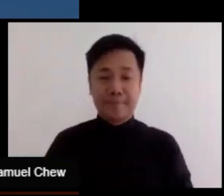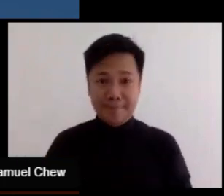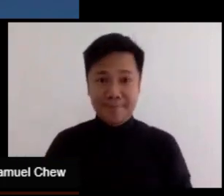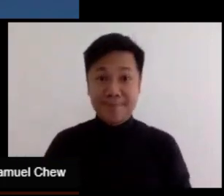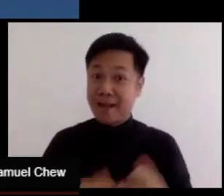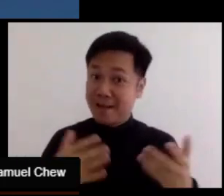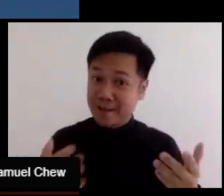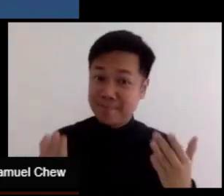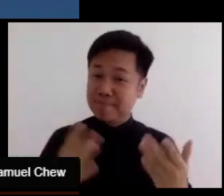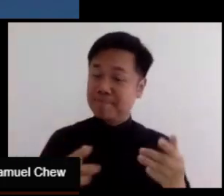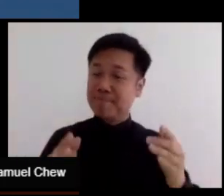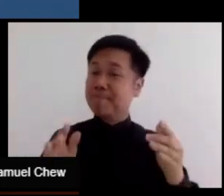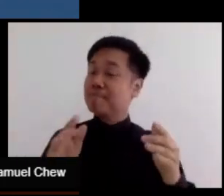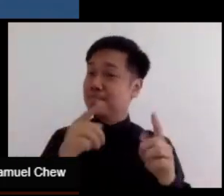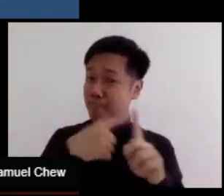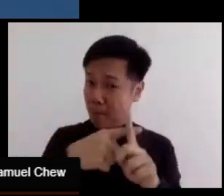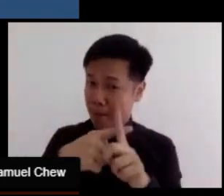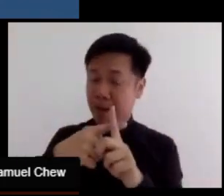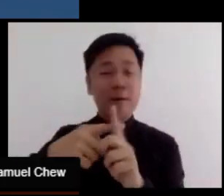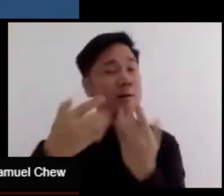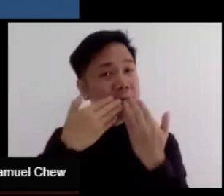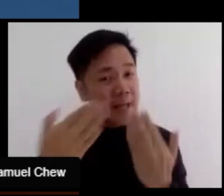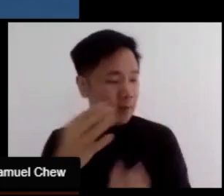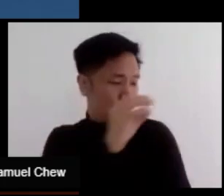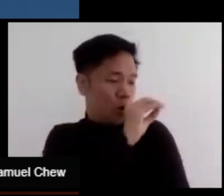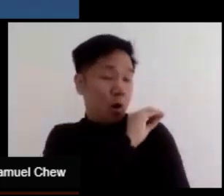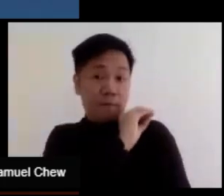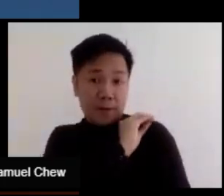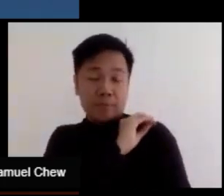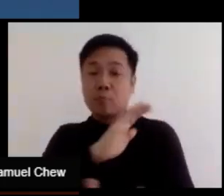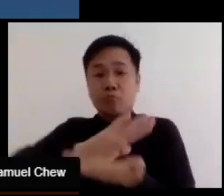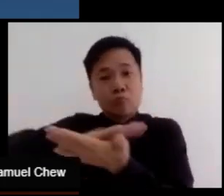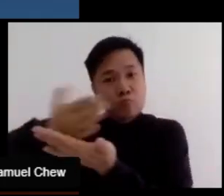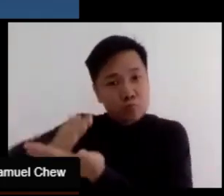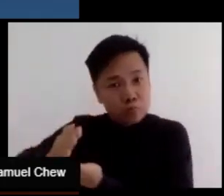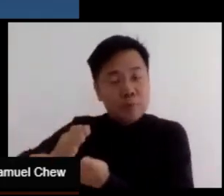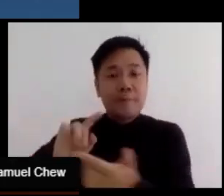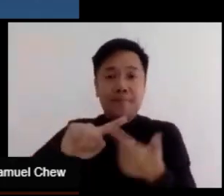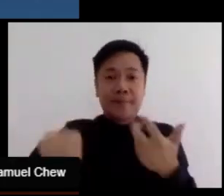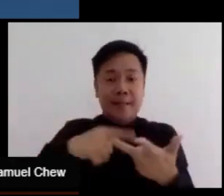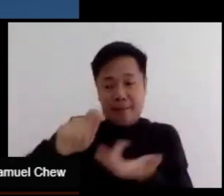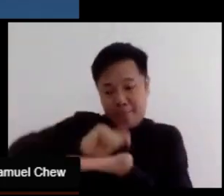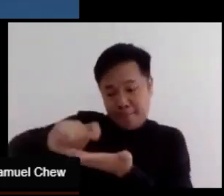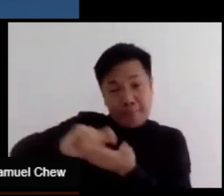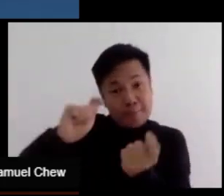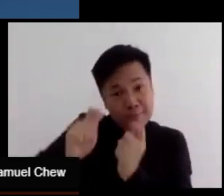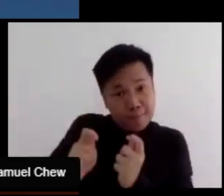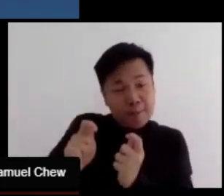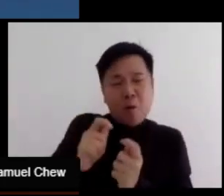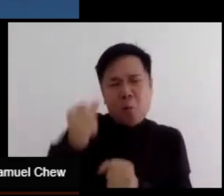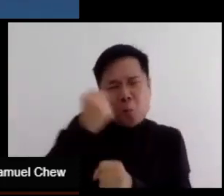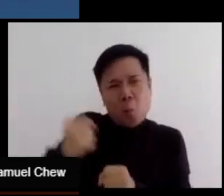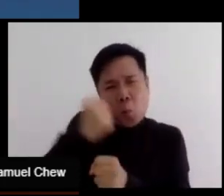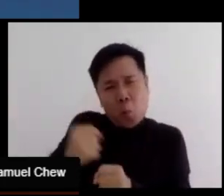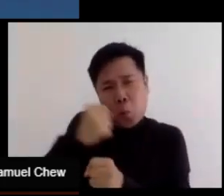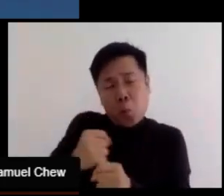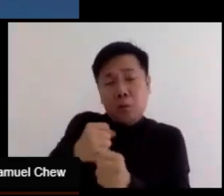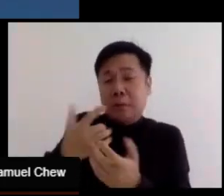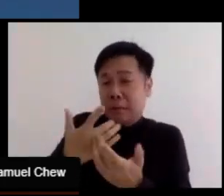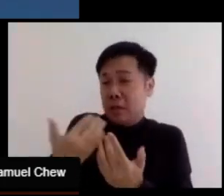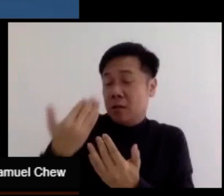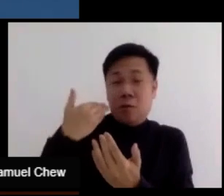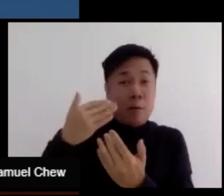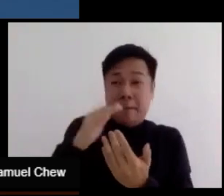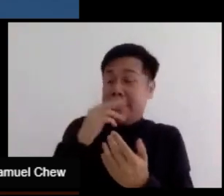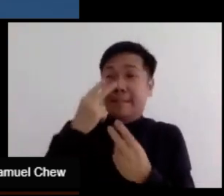also thank the conference officers, the interpreters, editors who worked hard behind the